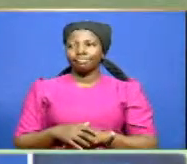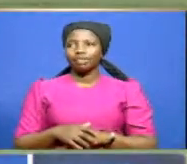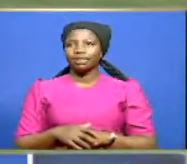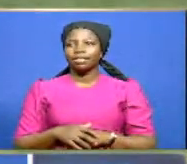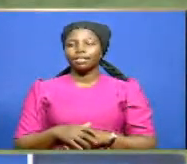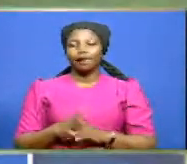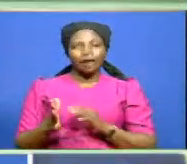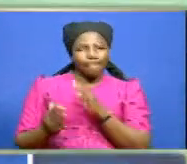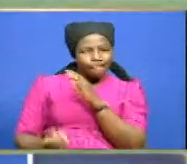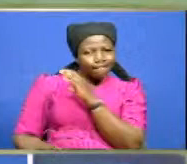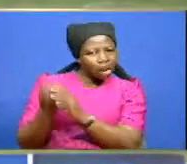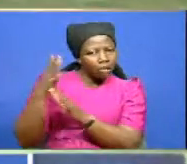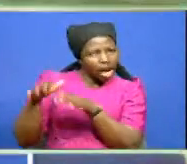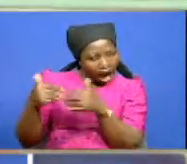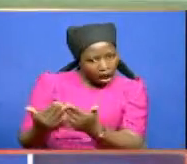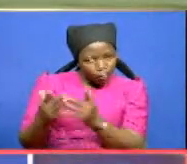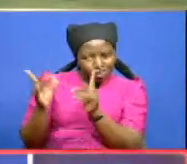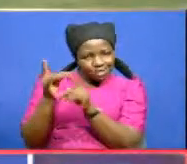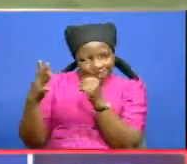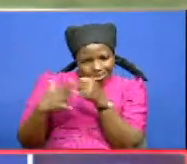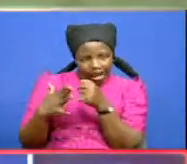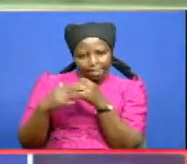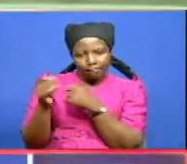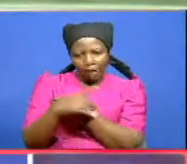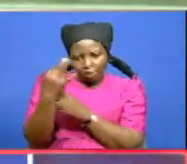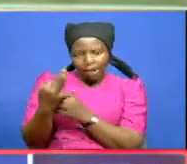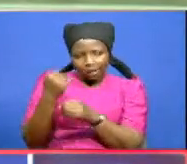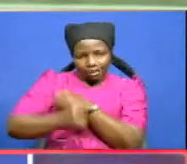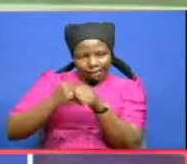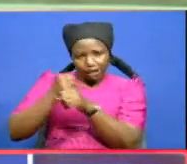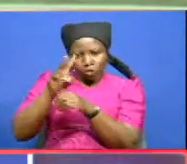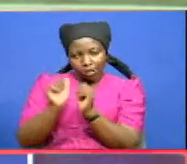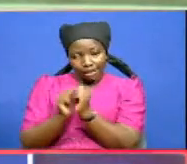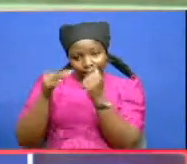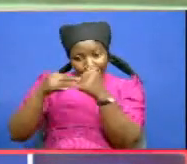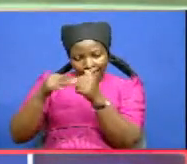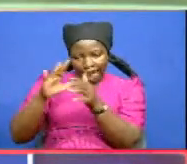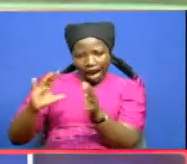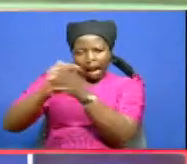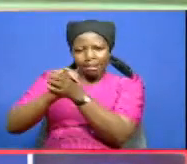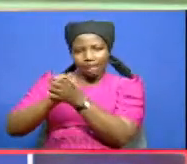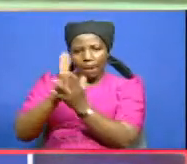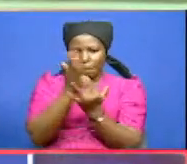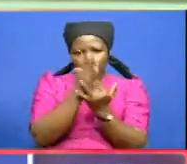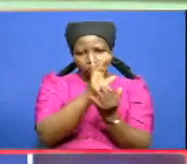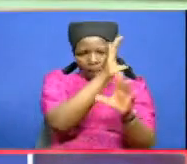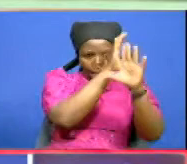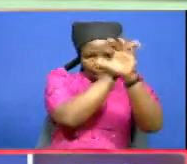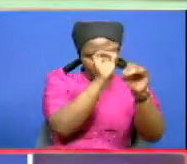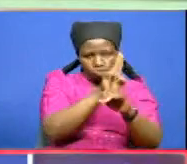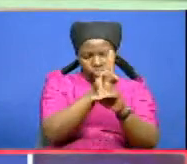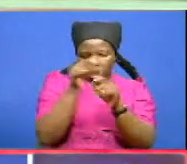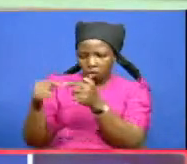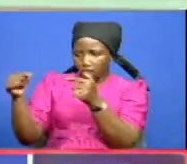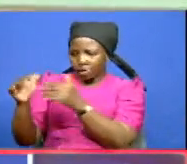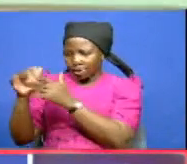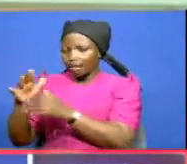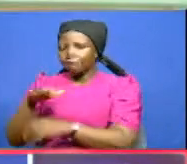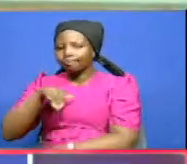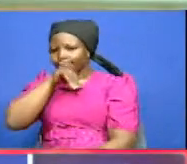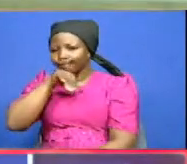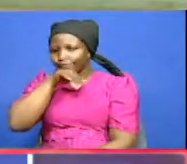founded on the historic 9th of March 2018 handshake between President Uhuru Kenyatta and opposition leader Raila Odinga,